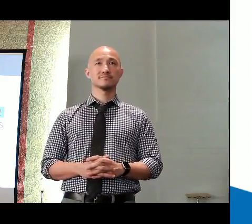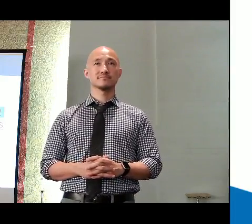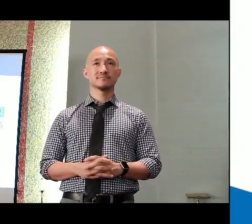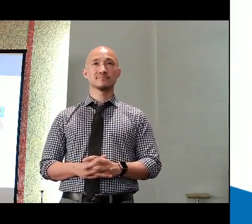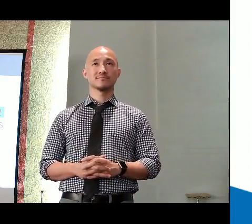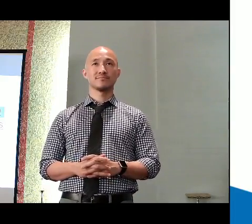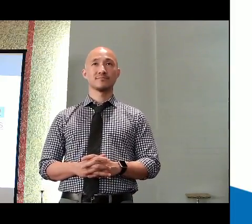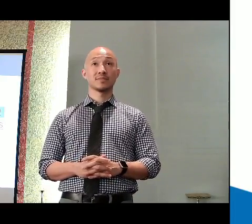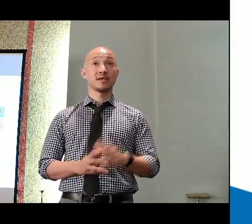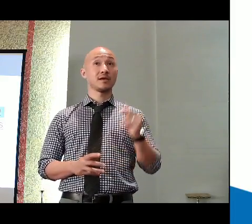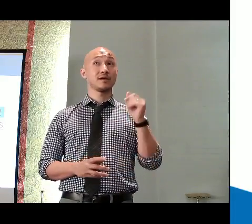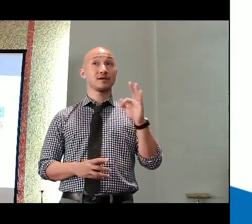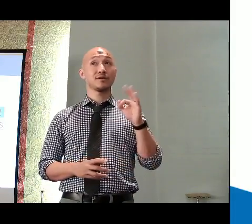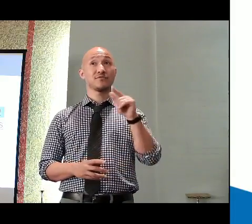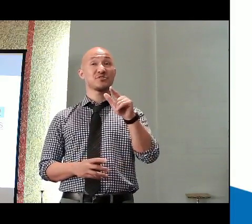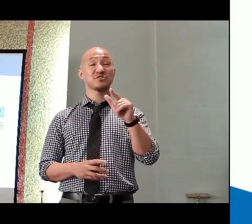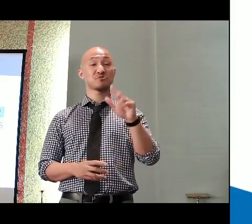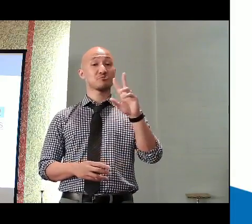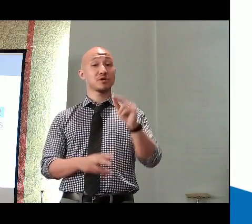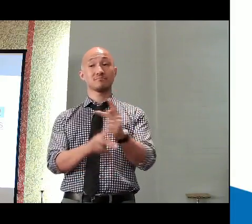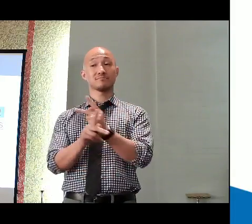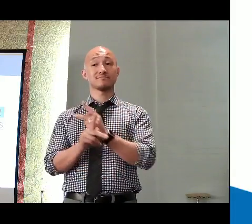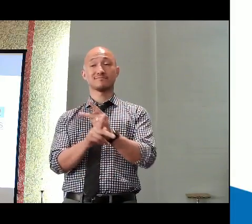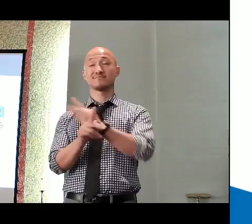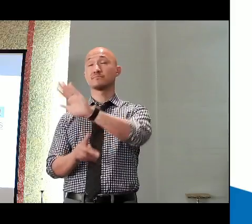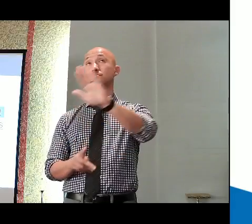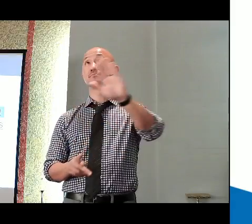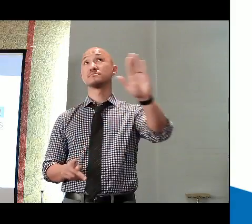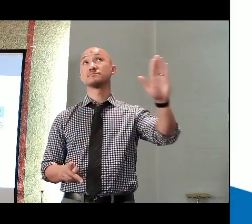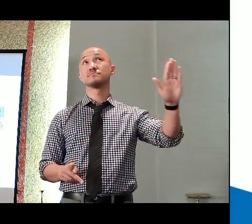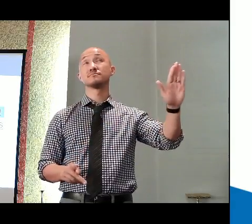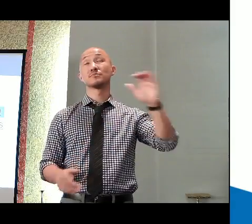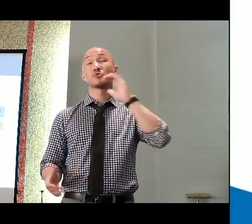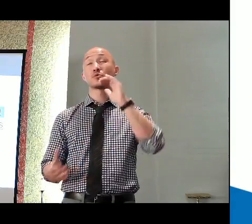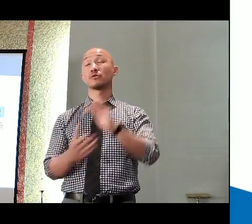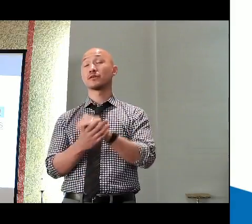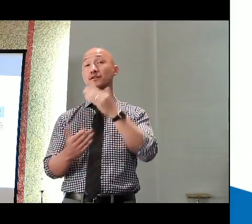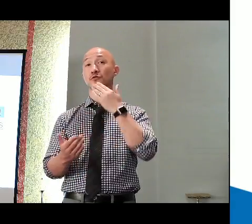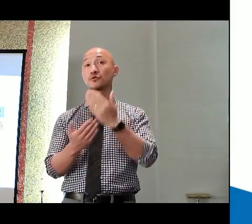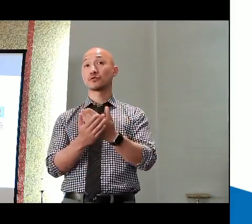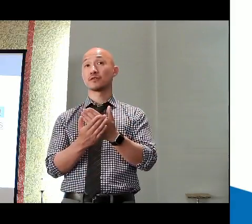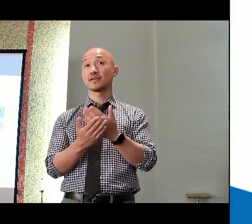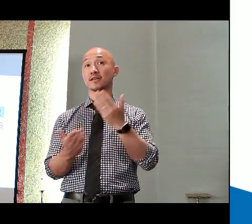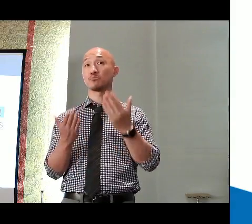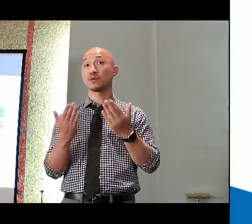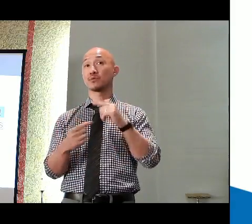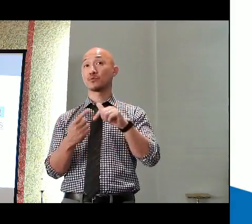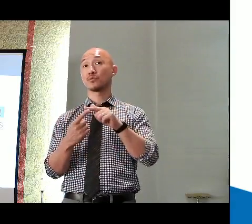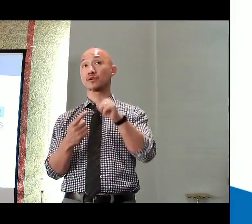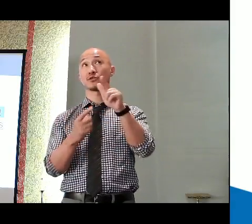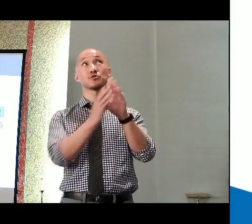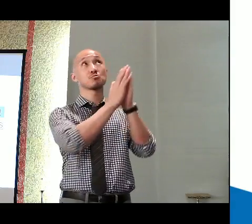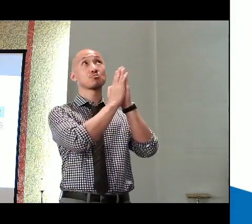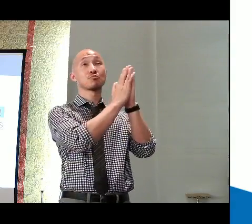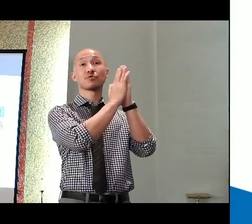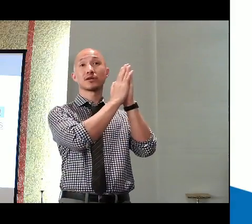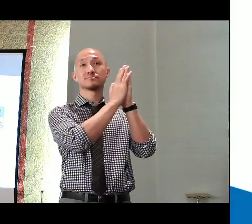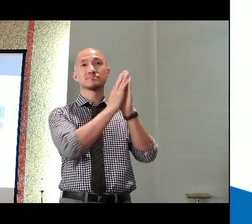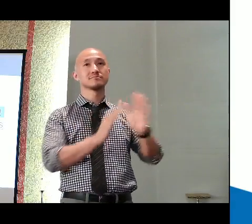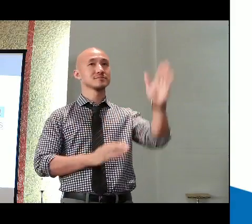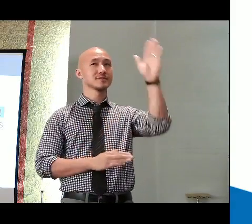at stake based on how you treat, how considerate you are being with his daughter. If you don't live with